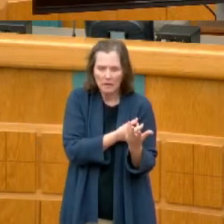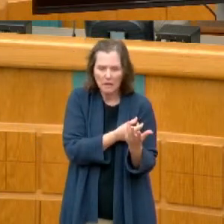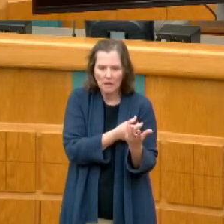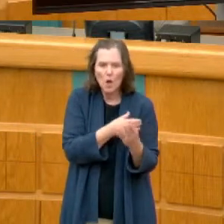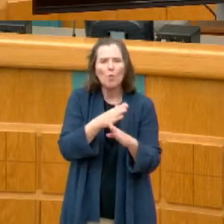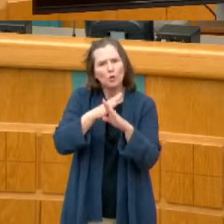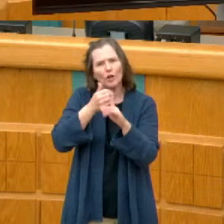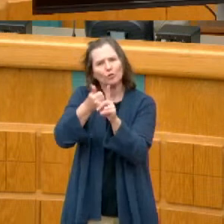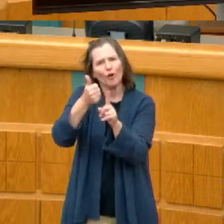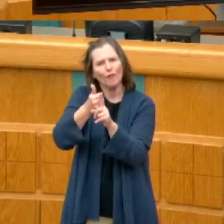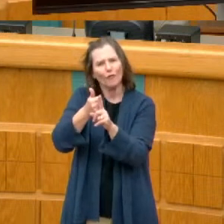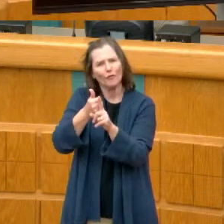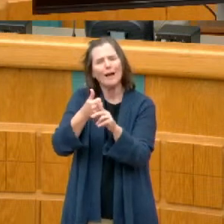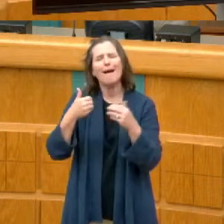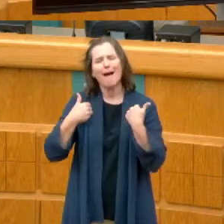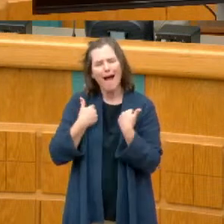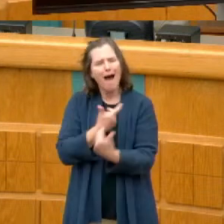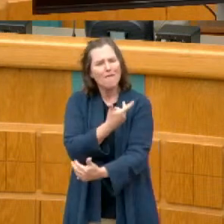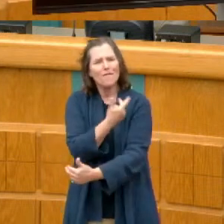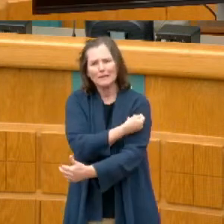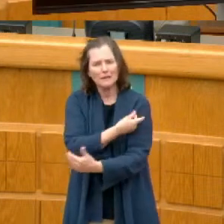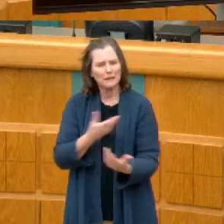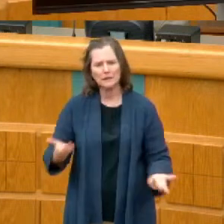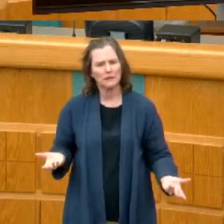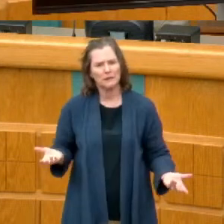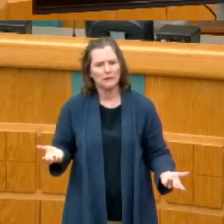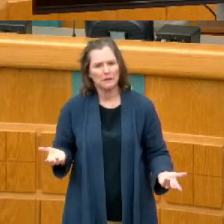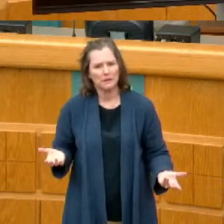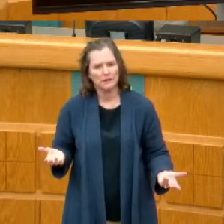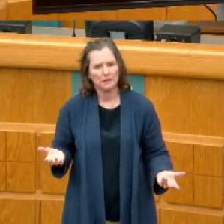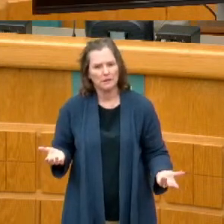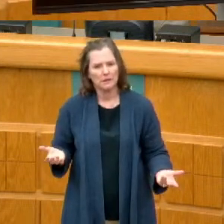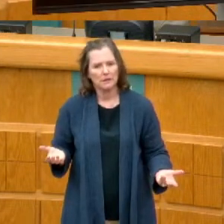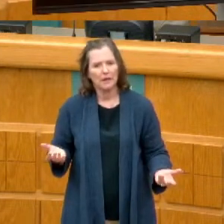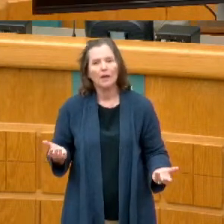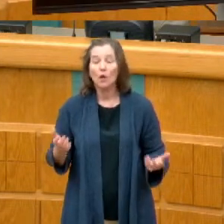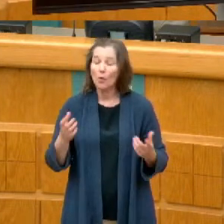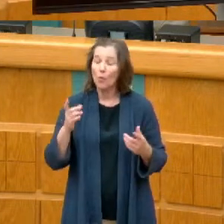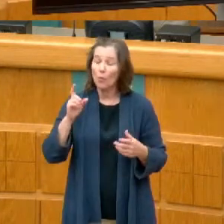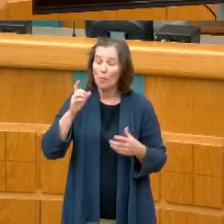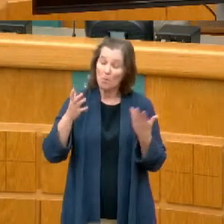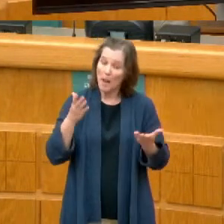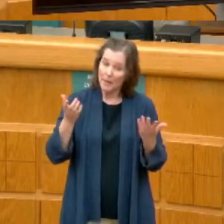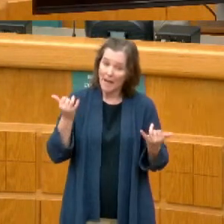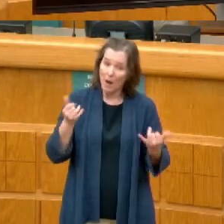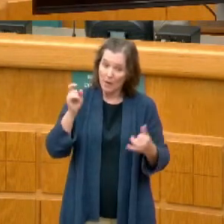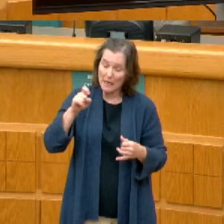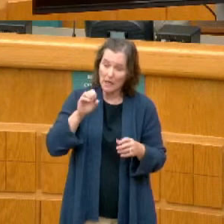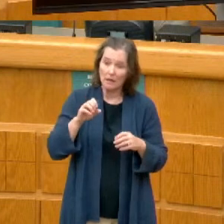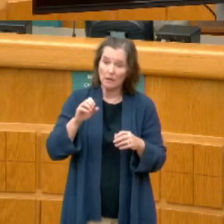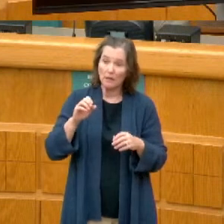I love hugging and doing all those amazing things, let's go back to fist bumping until I can bring you a better slide. We can do